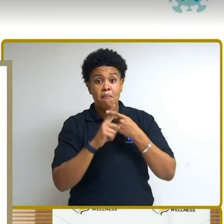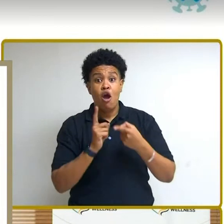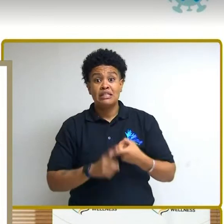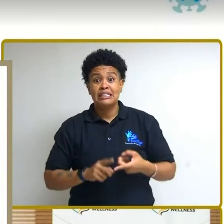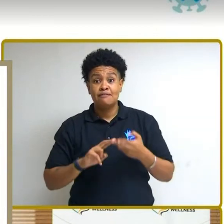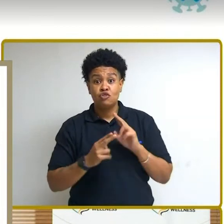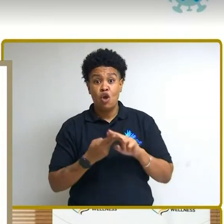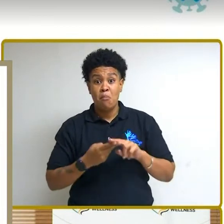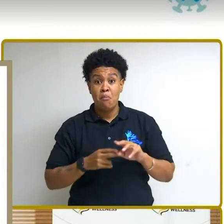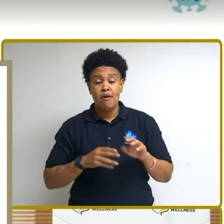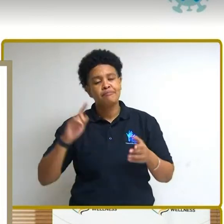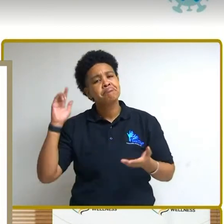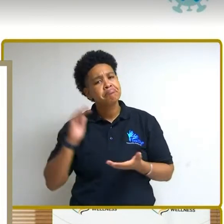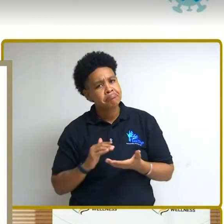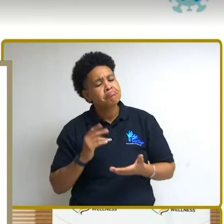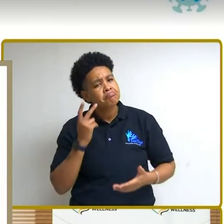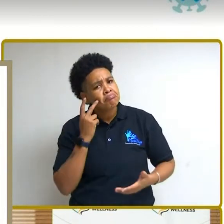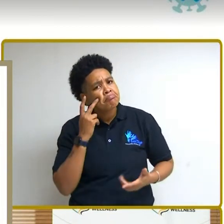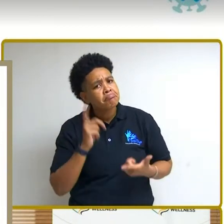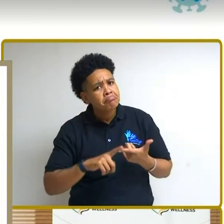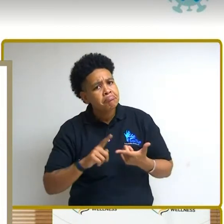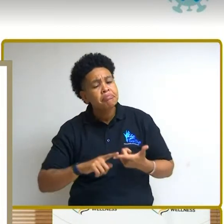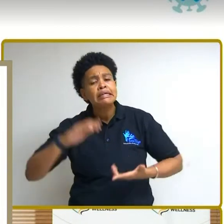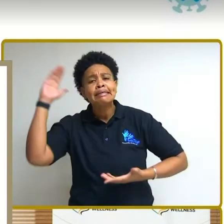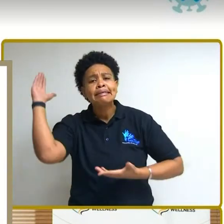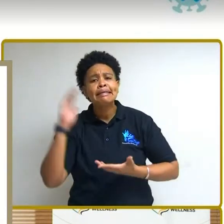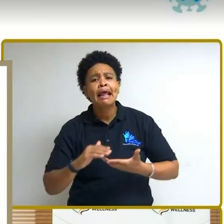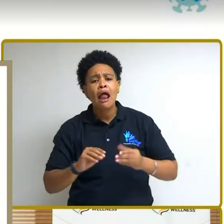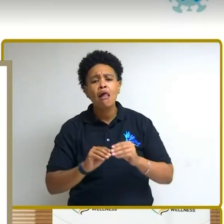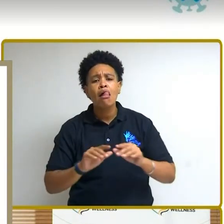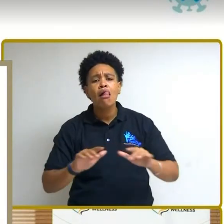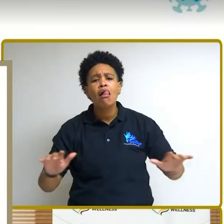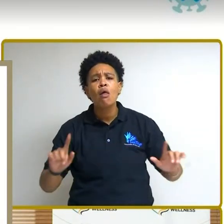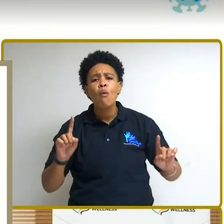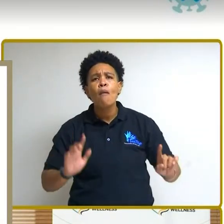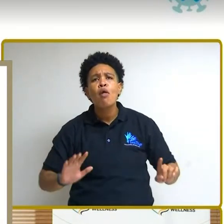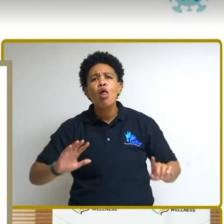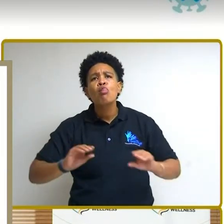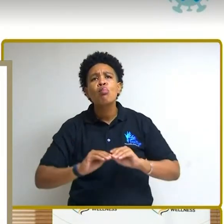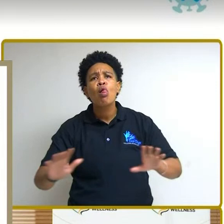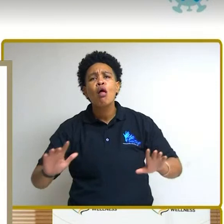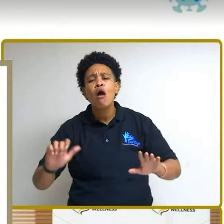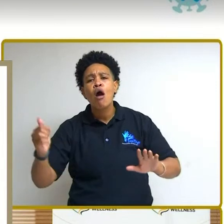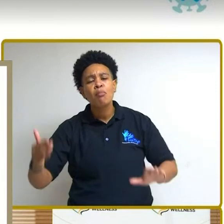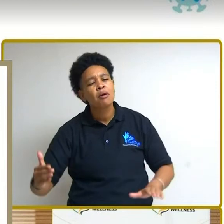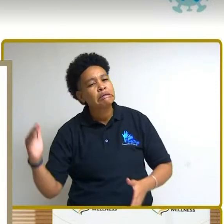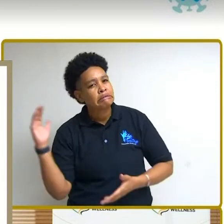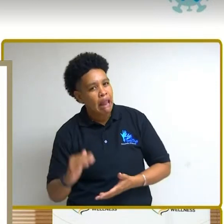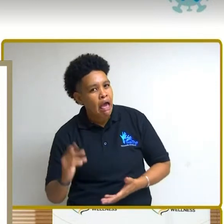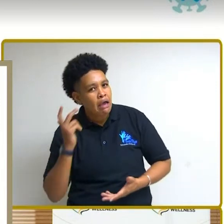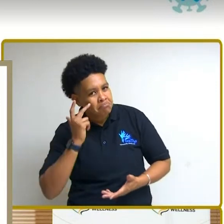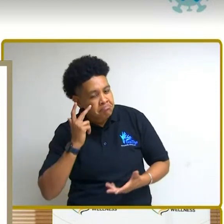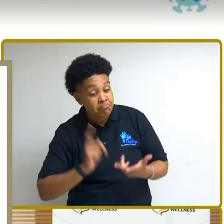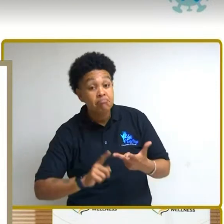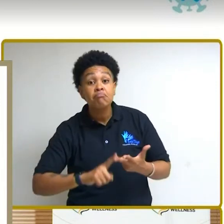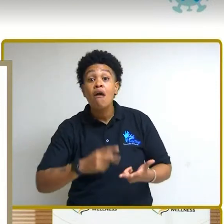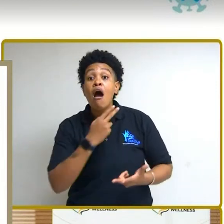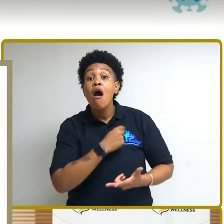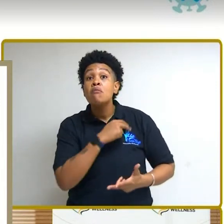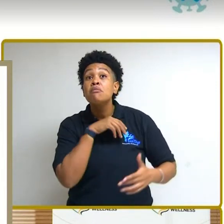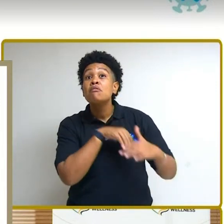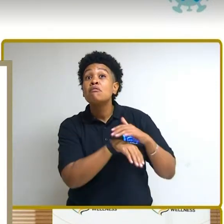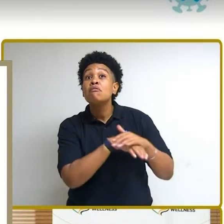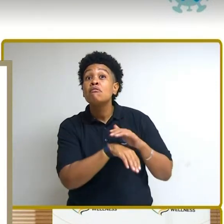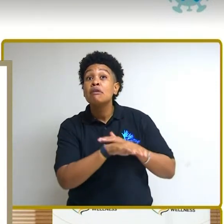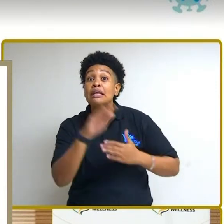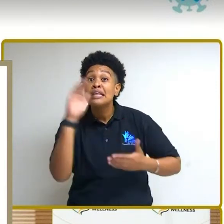positivity rate, we have seen a decline in the reproductive rate, and we have seen a decline in hospitalizations. But these declines that